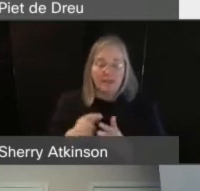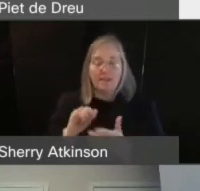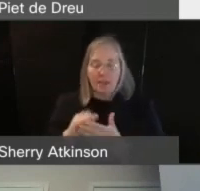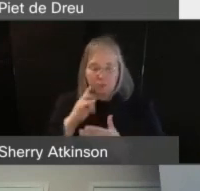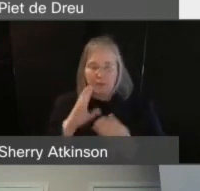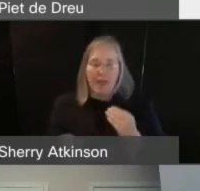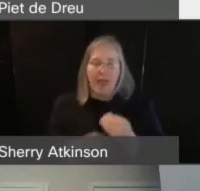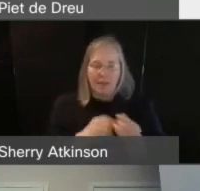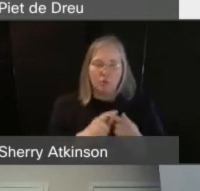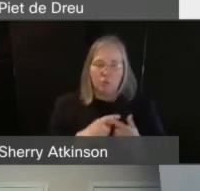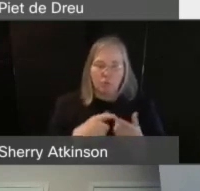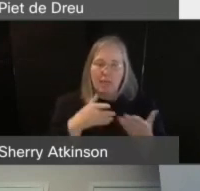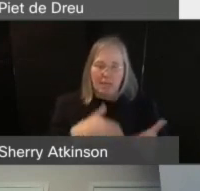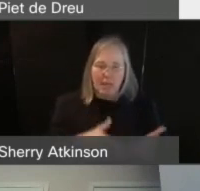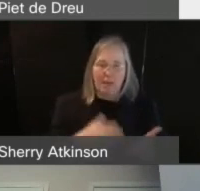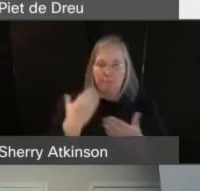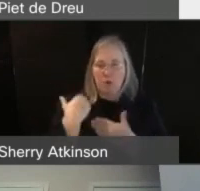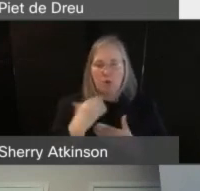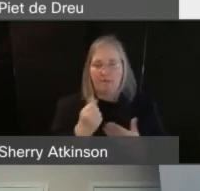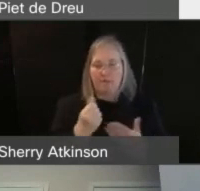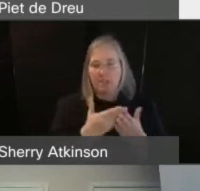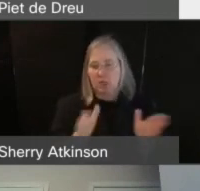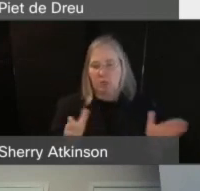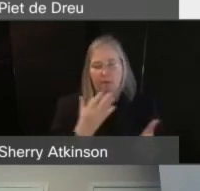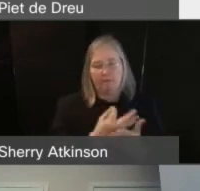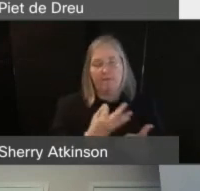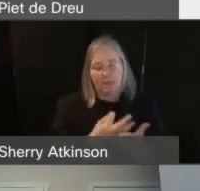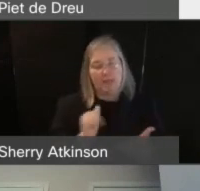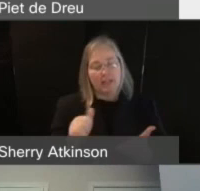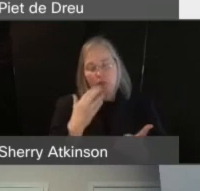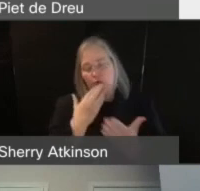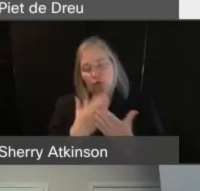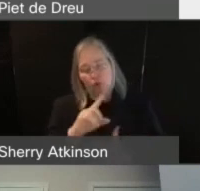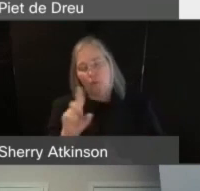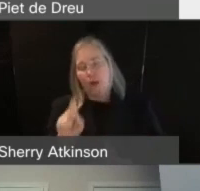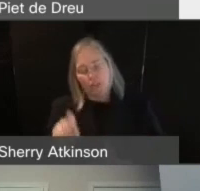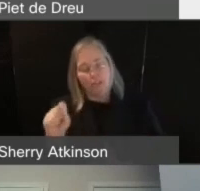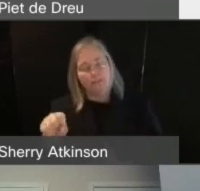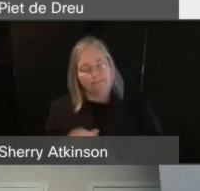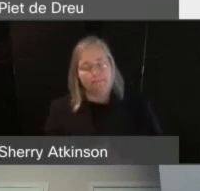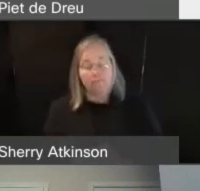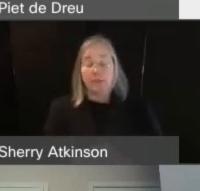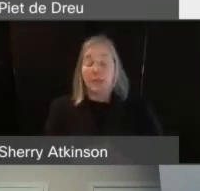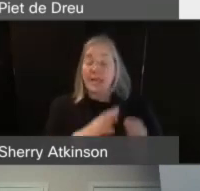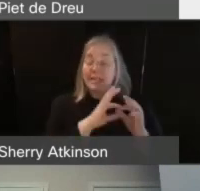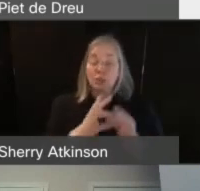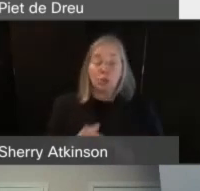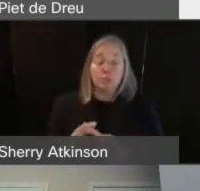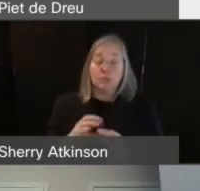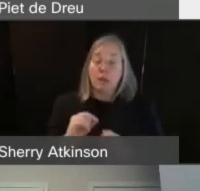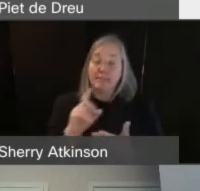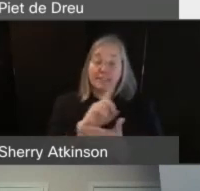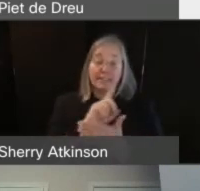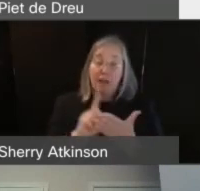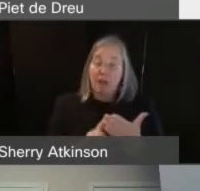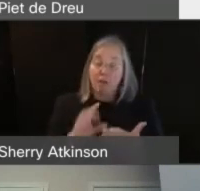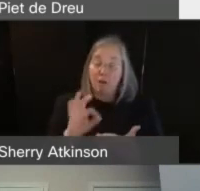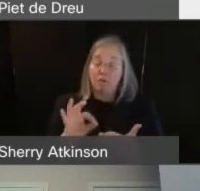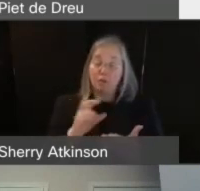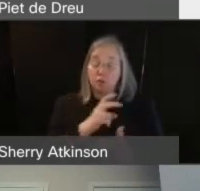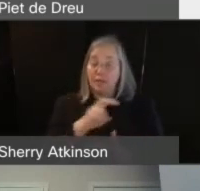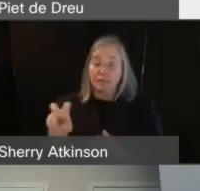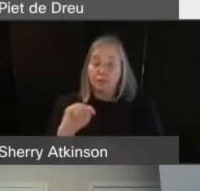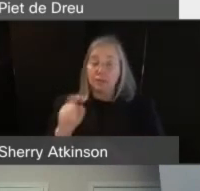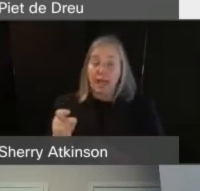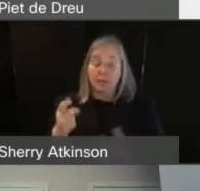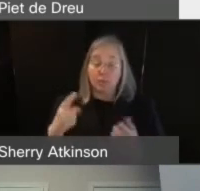So that's a good clarification question. In terms of the design of the transfer tax there, we actually